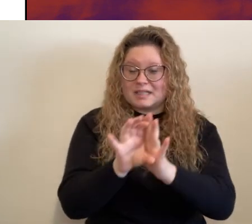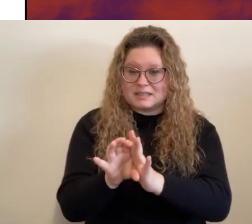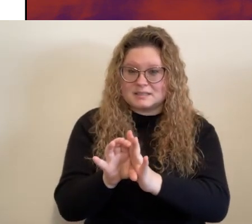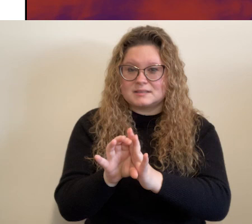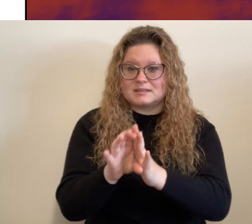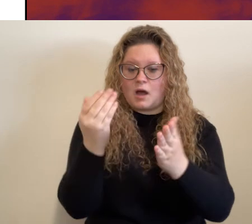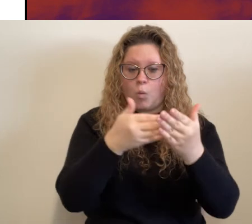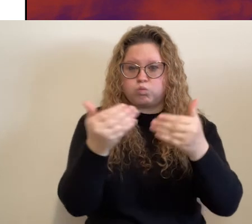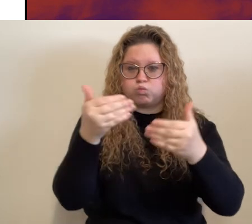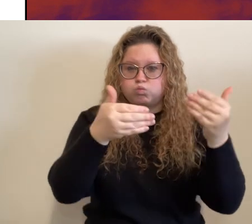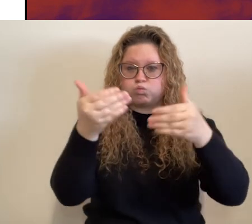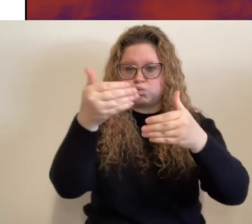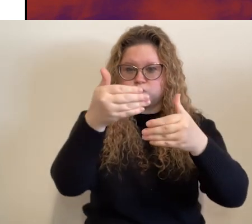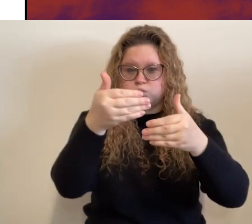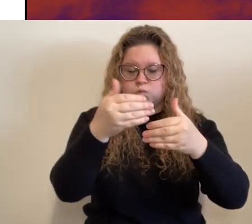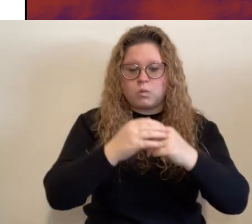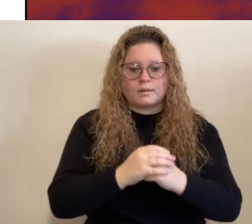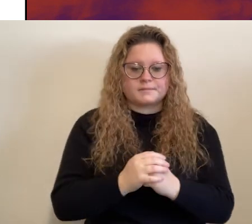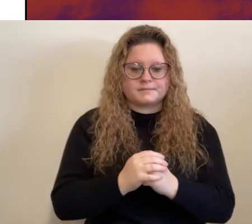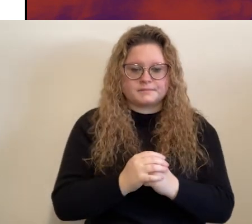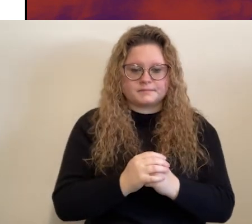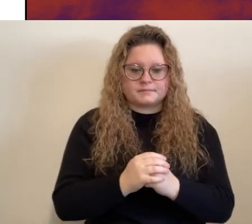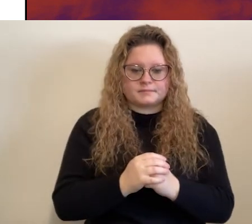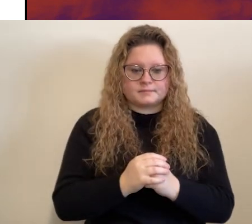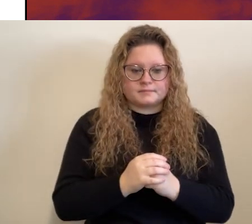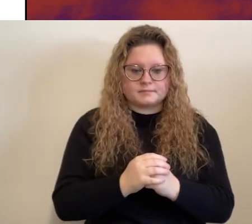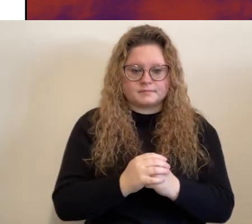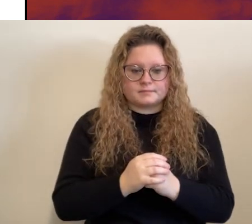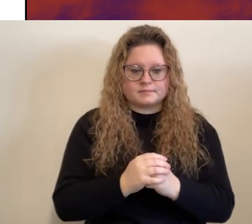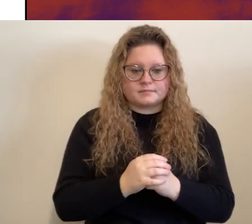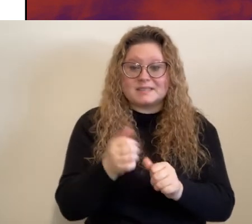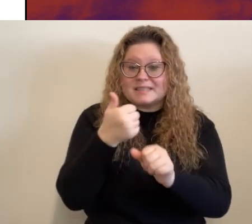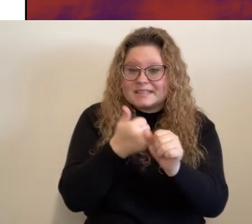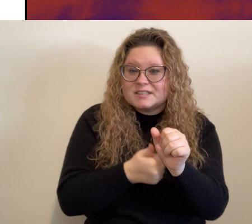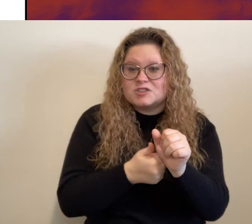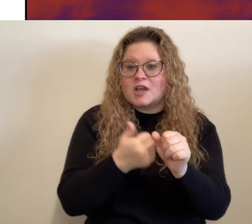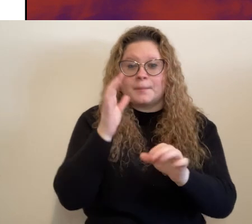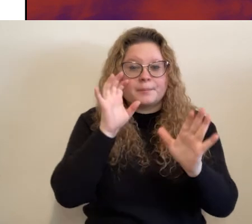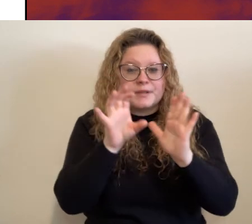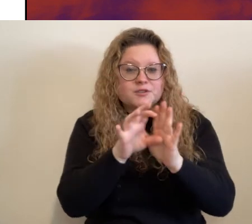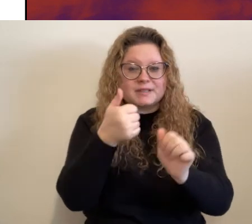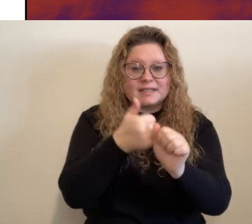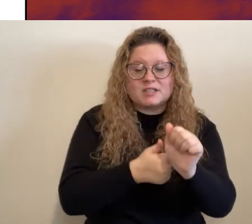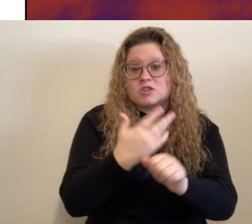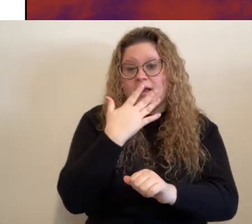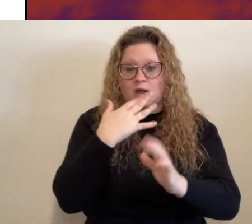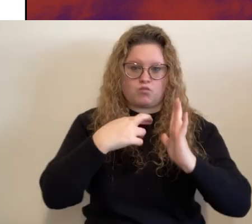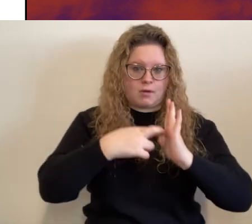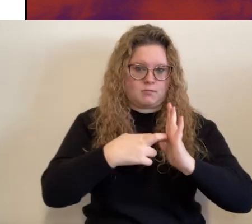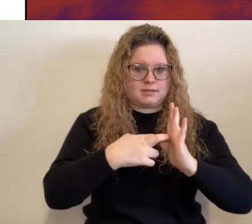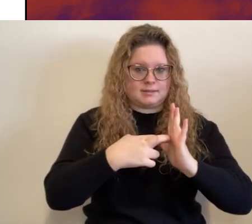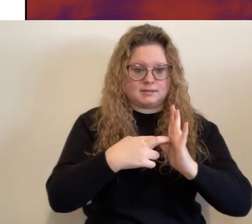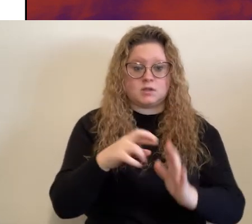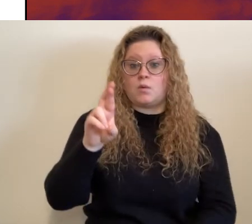collage, if you may. And each layer of that image represents something. So Rama recovery